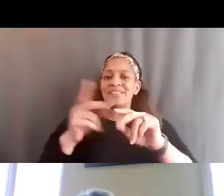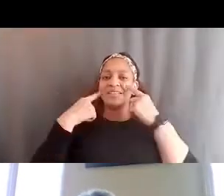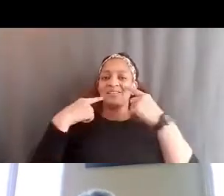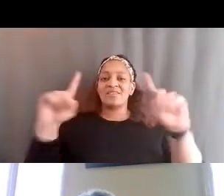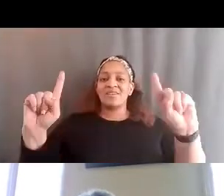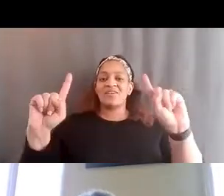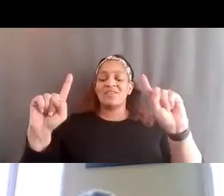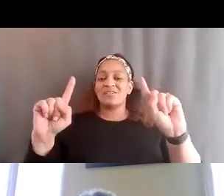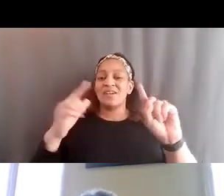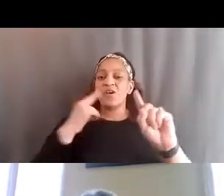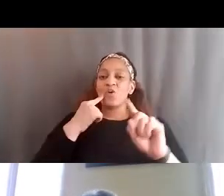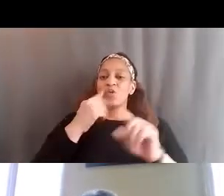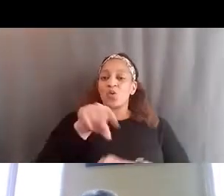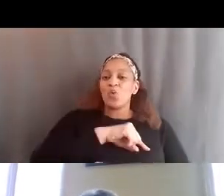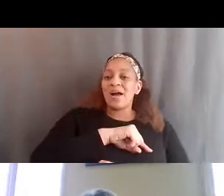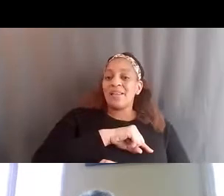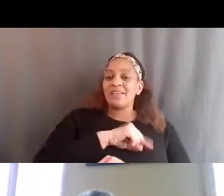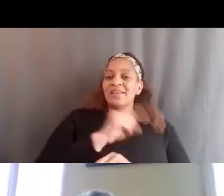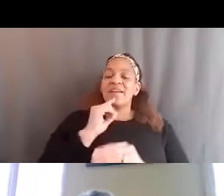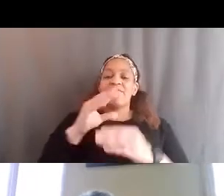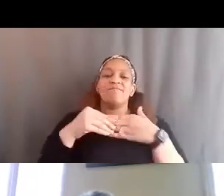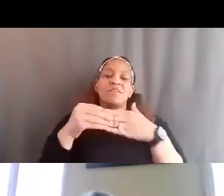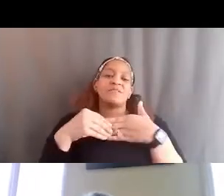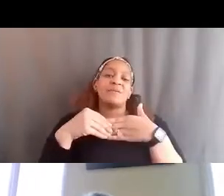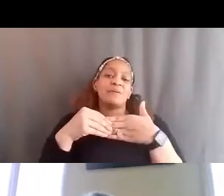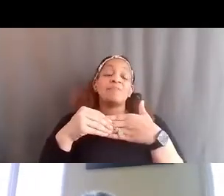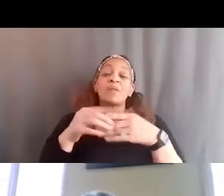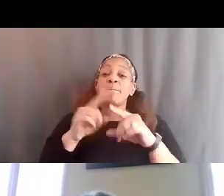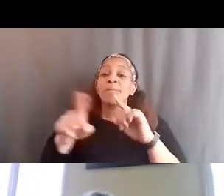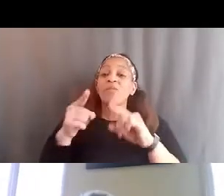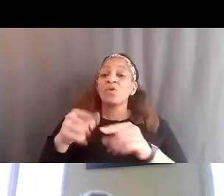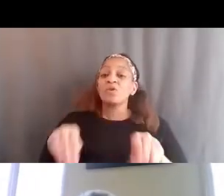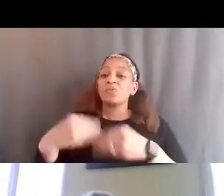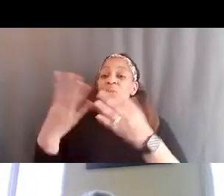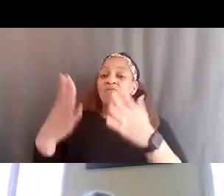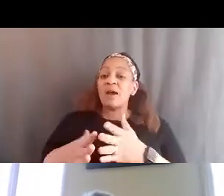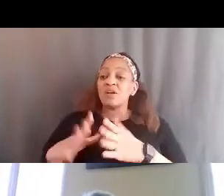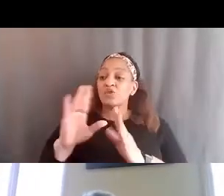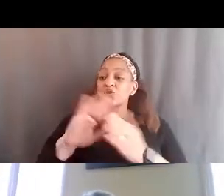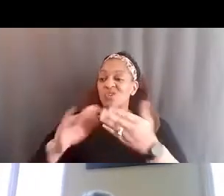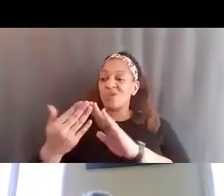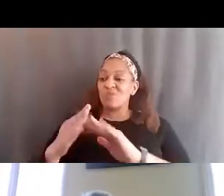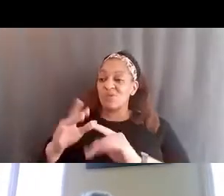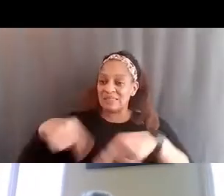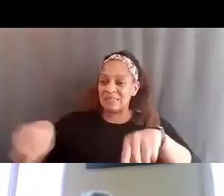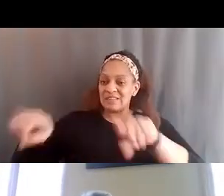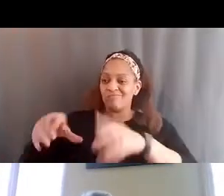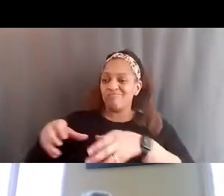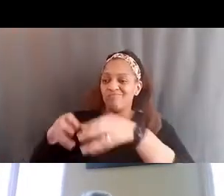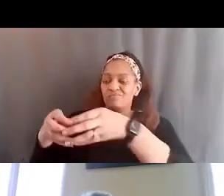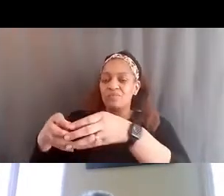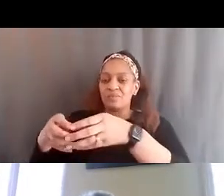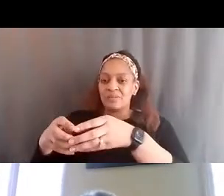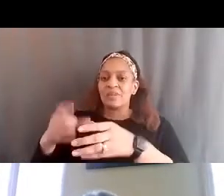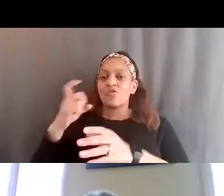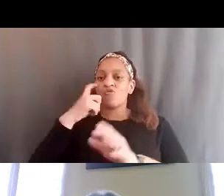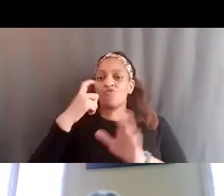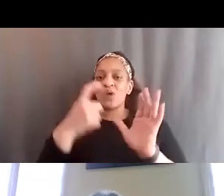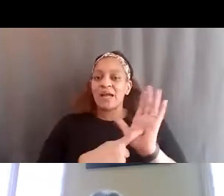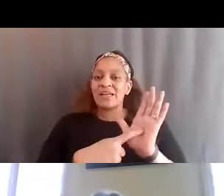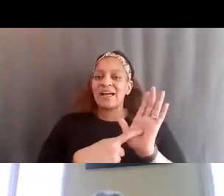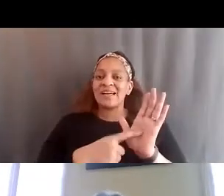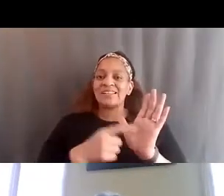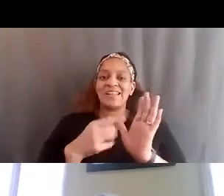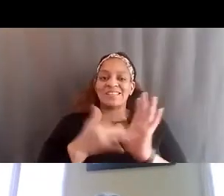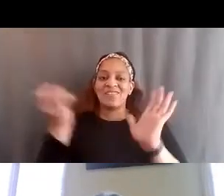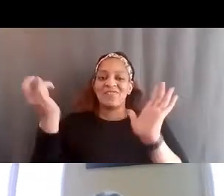in service provision. So the provider community is beginning to recognize that there are advantages to being paid differently. Next